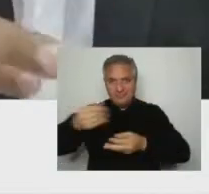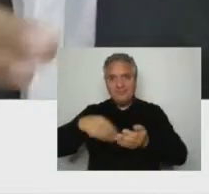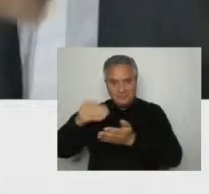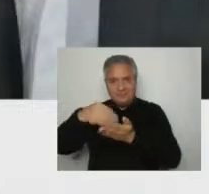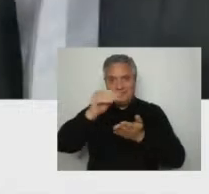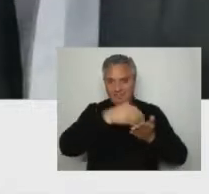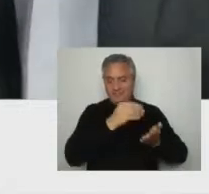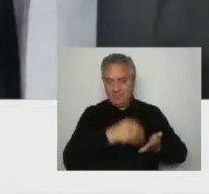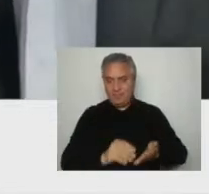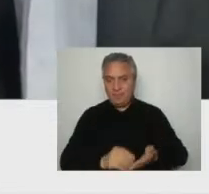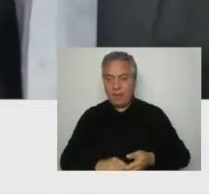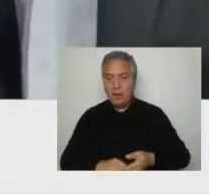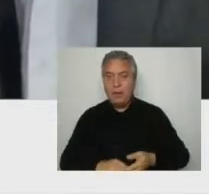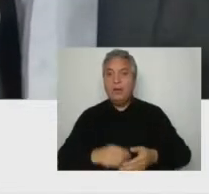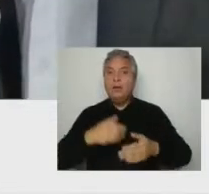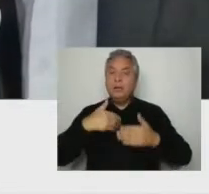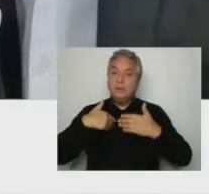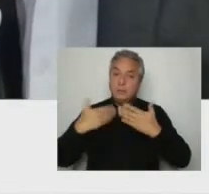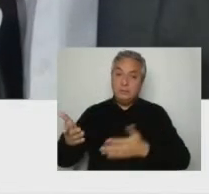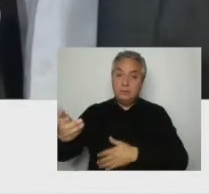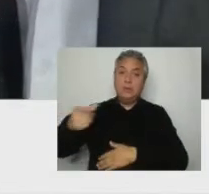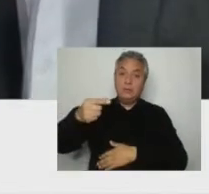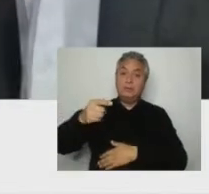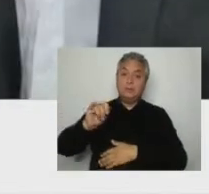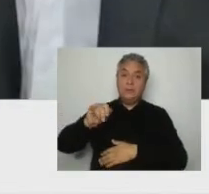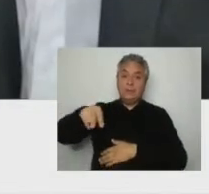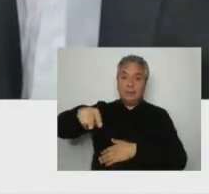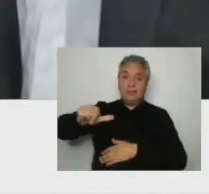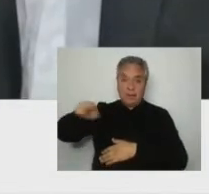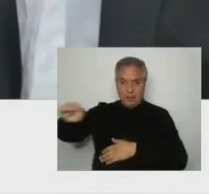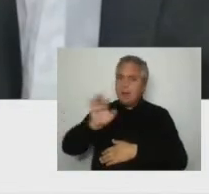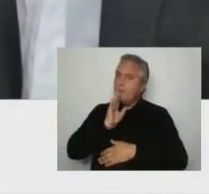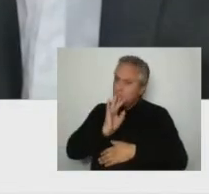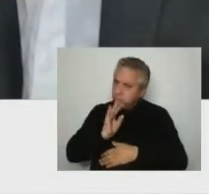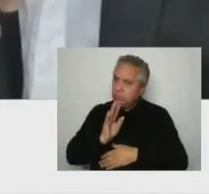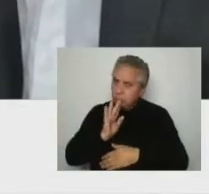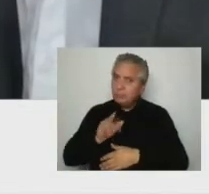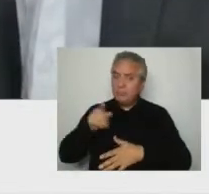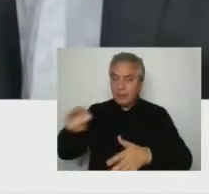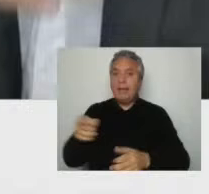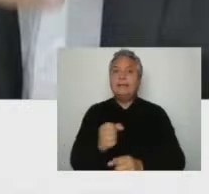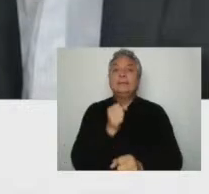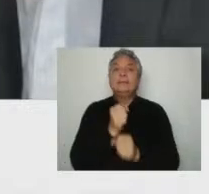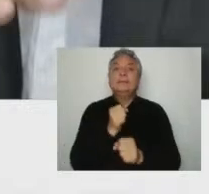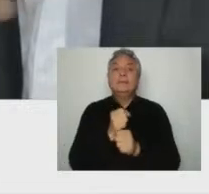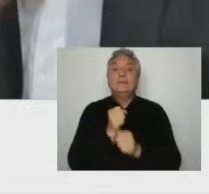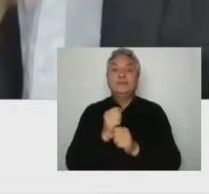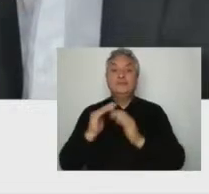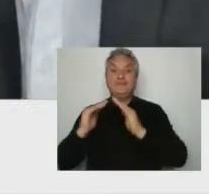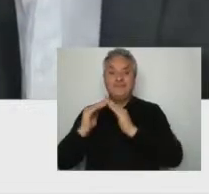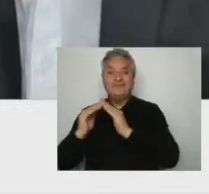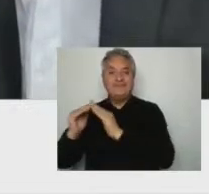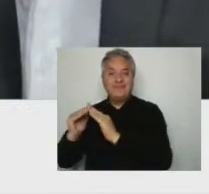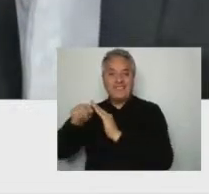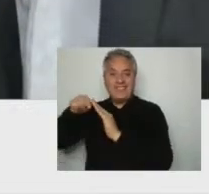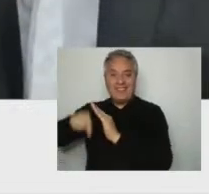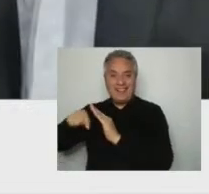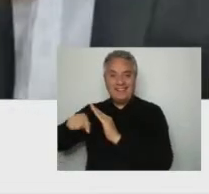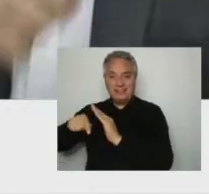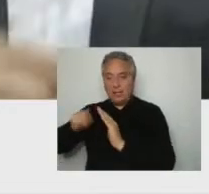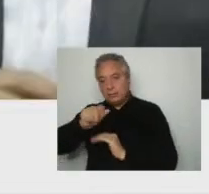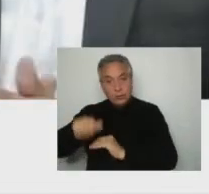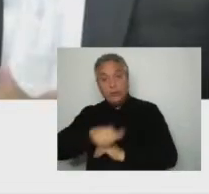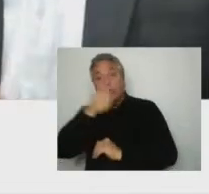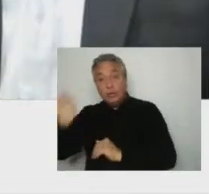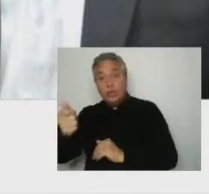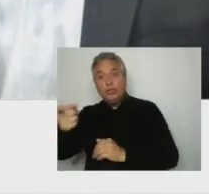run or work at the bodegas, the corner stores. Then we have household workers or